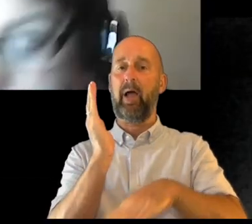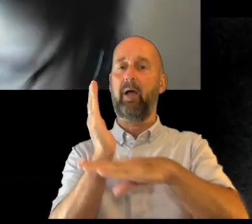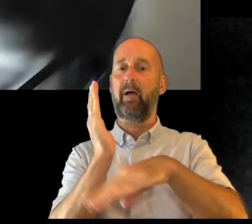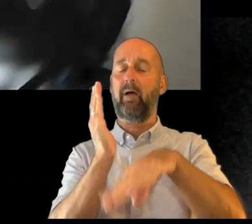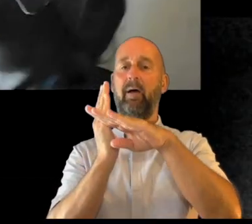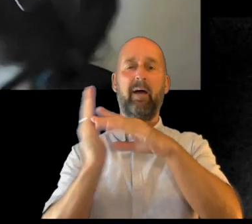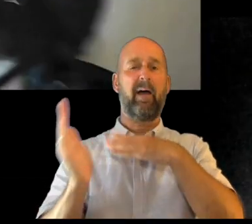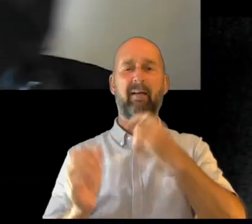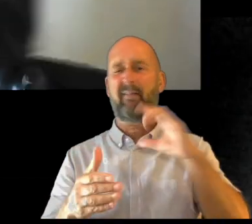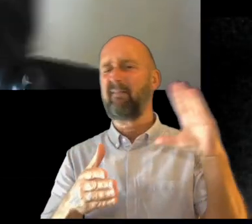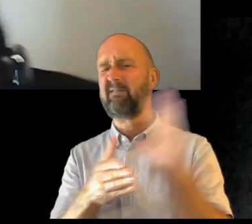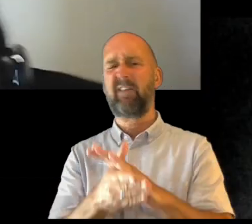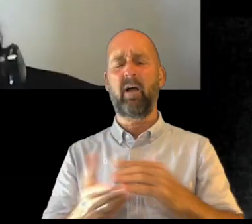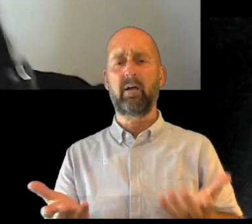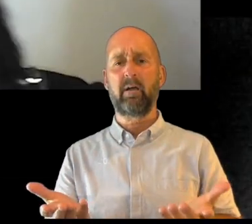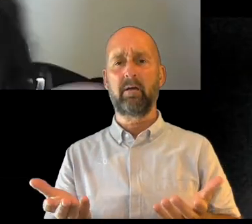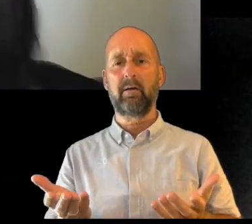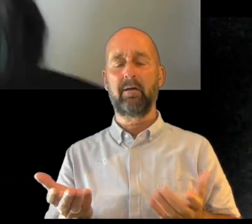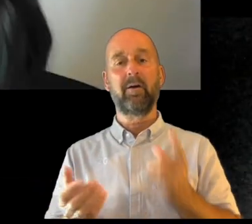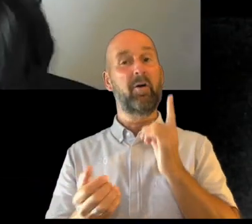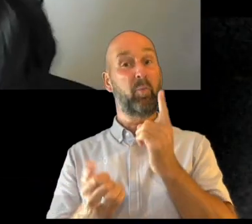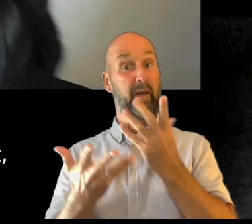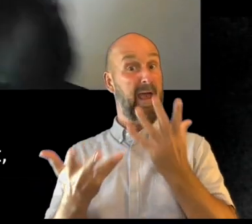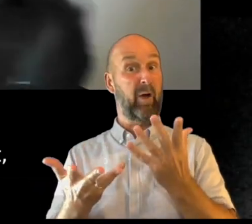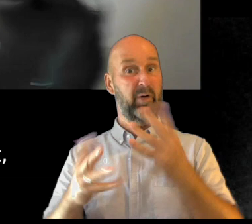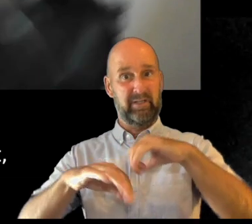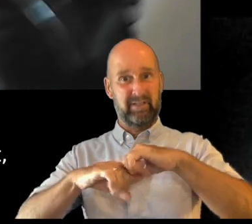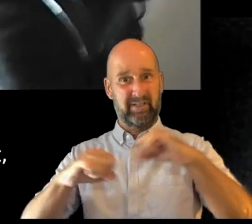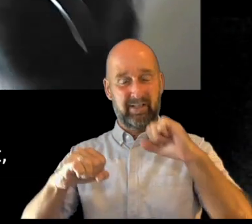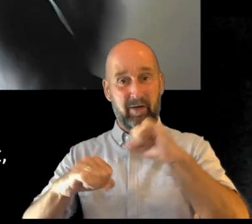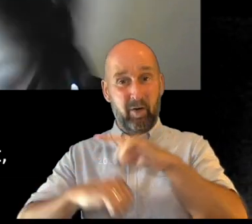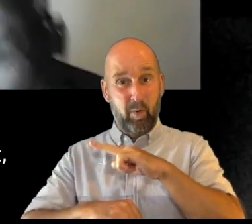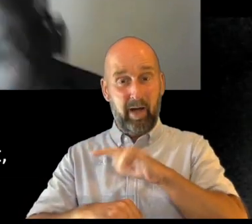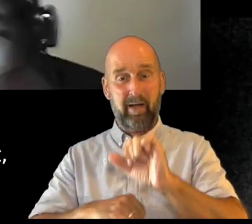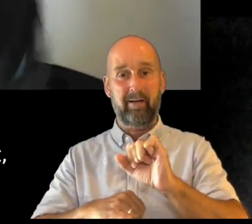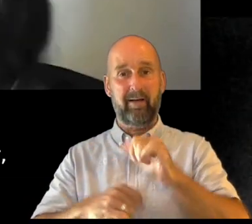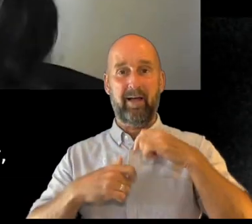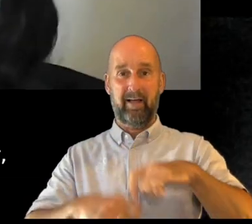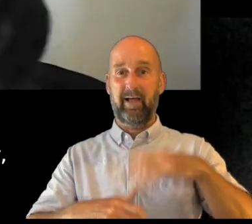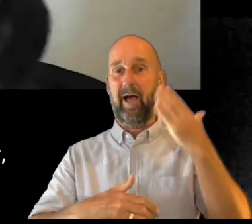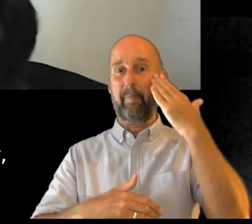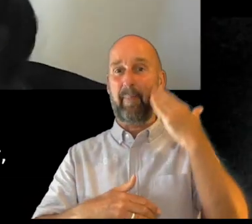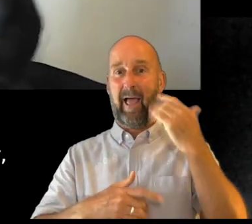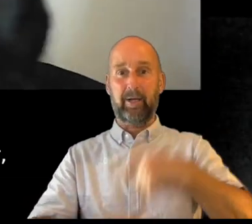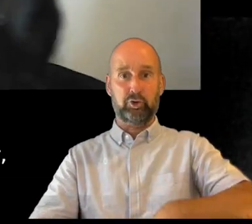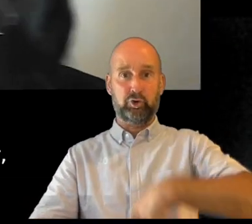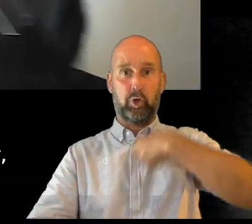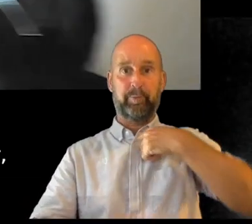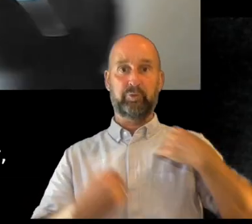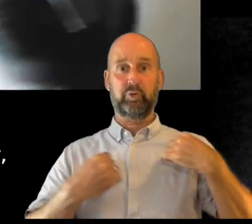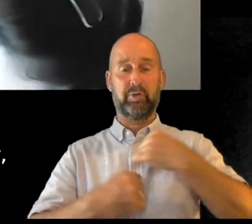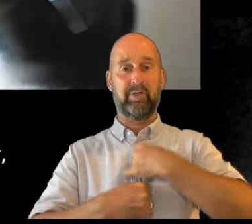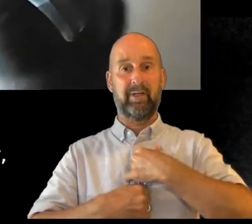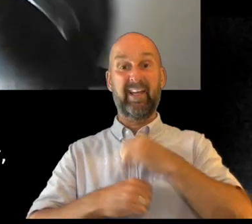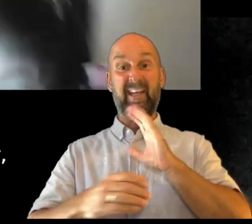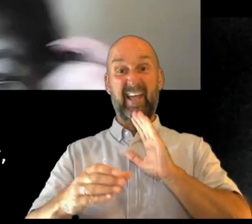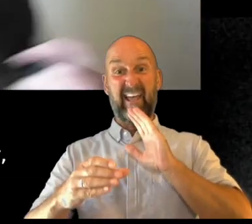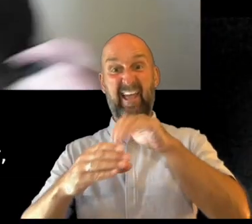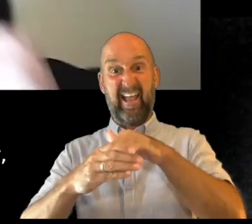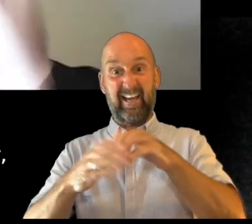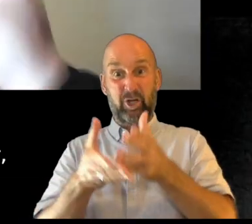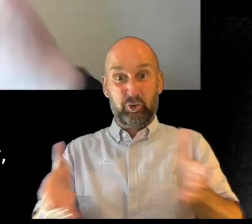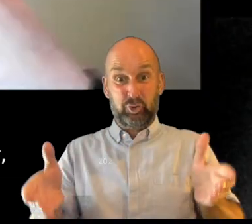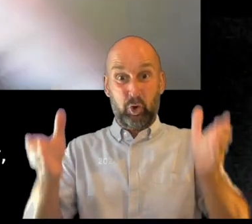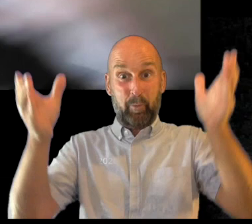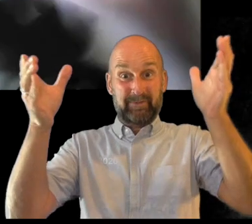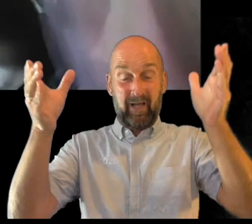as fuck. Apart from right now, when in a cheaty black jumpsuit, she's knee-deep inside a